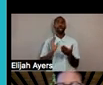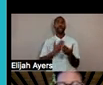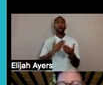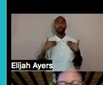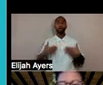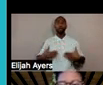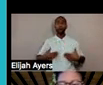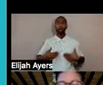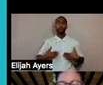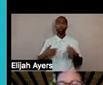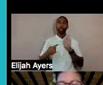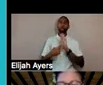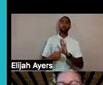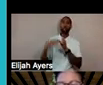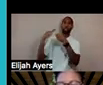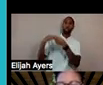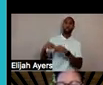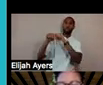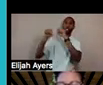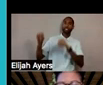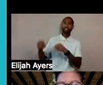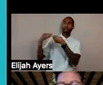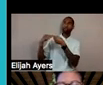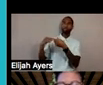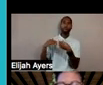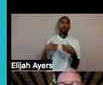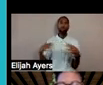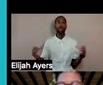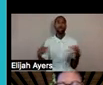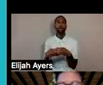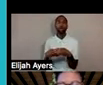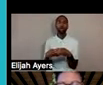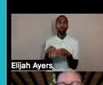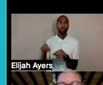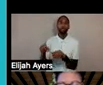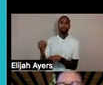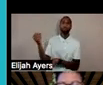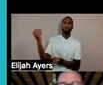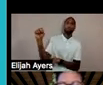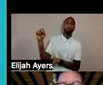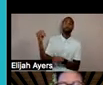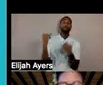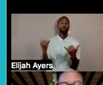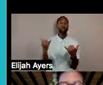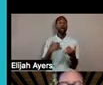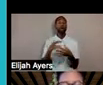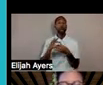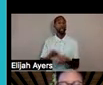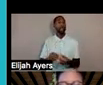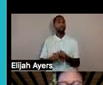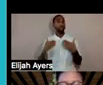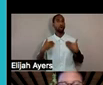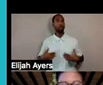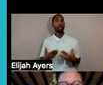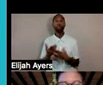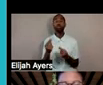the marks of the oppressive systems we gather to upend today, that connecting to our bodies through